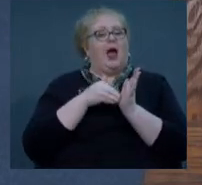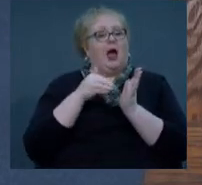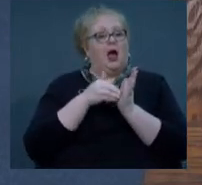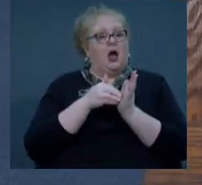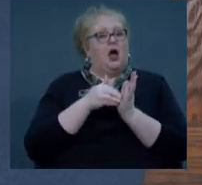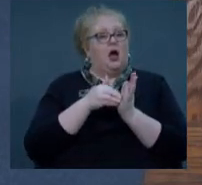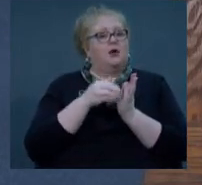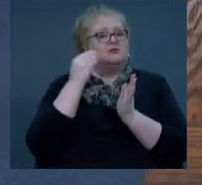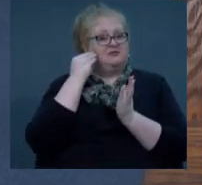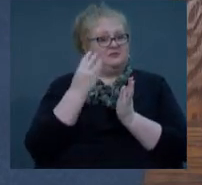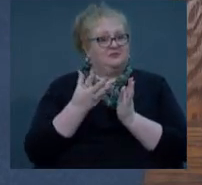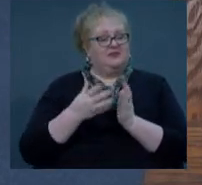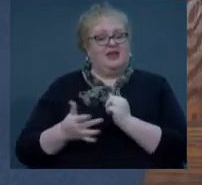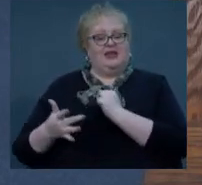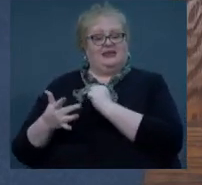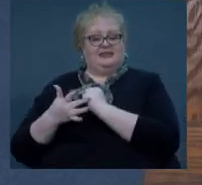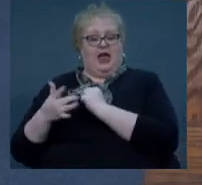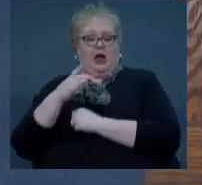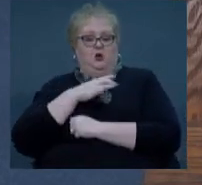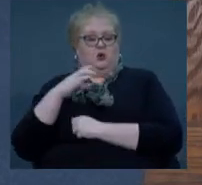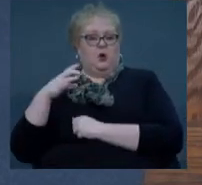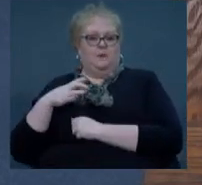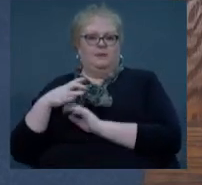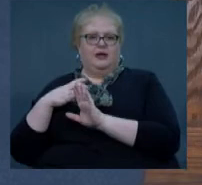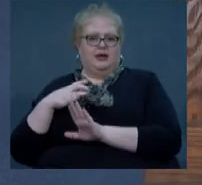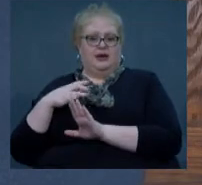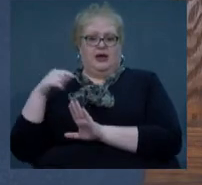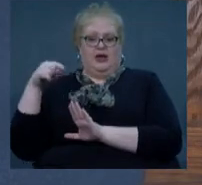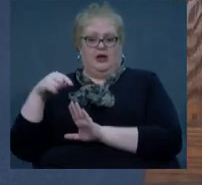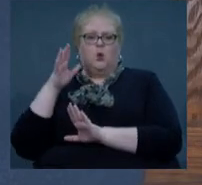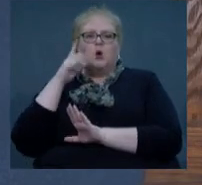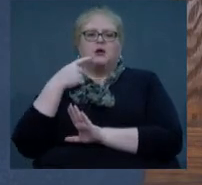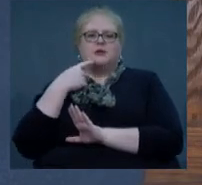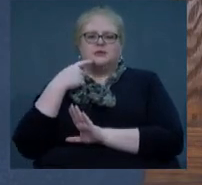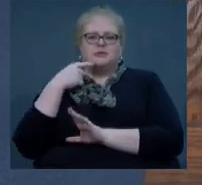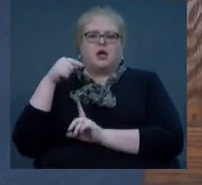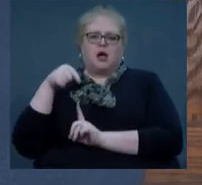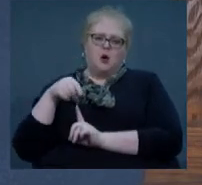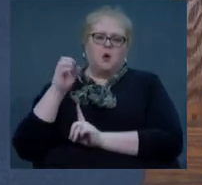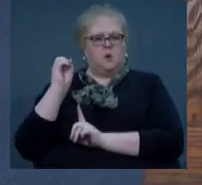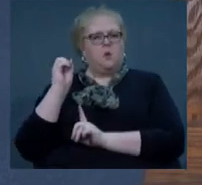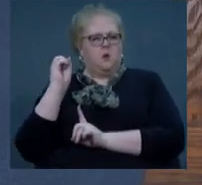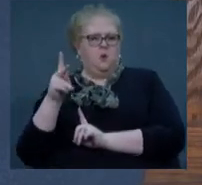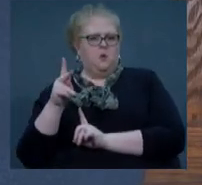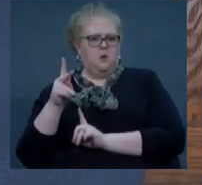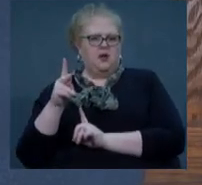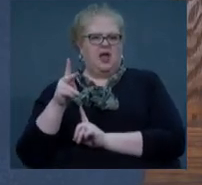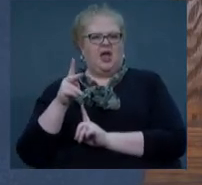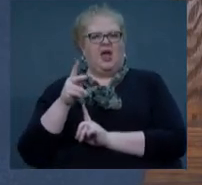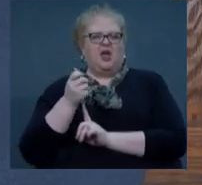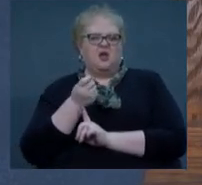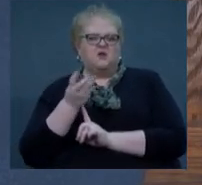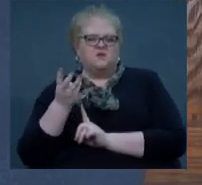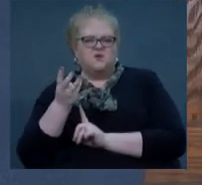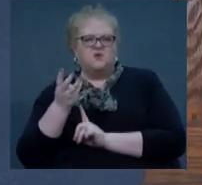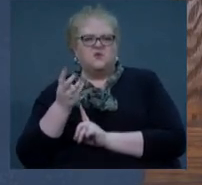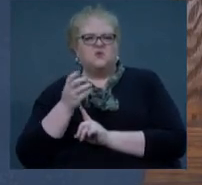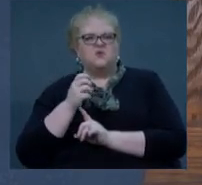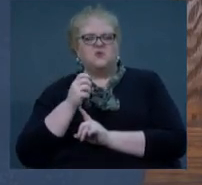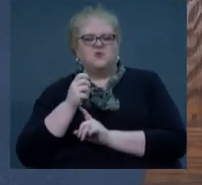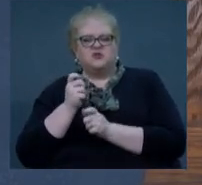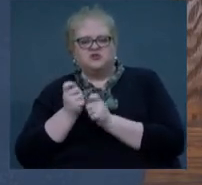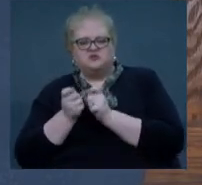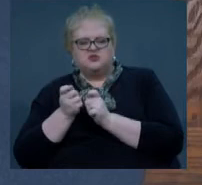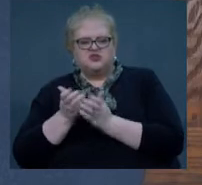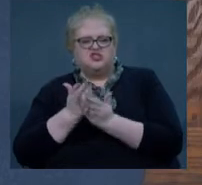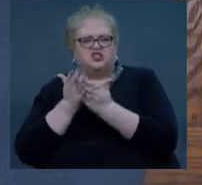the technical committee would say, oh, this is okay with a few minor suggestions. And then